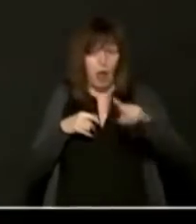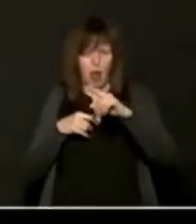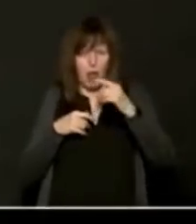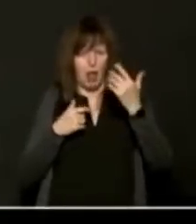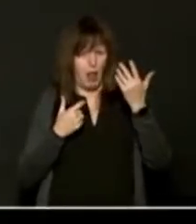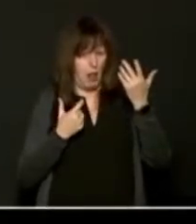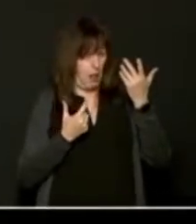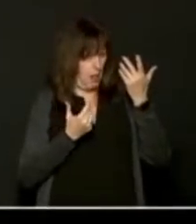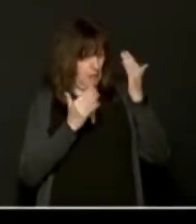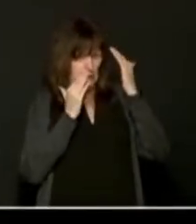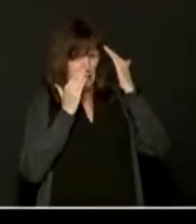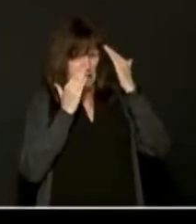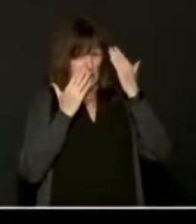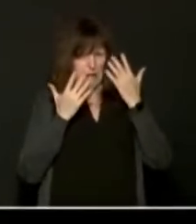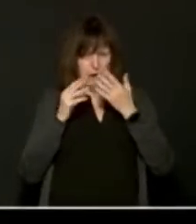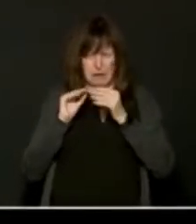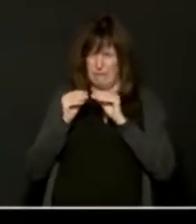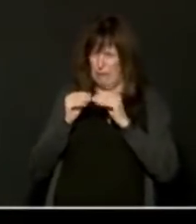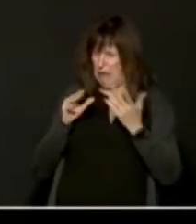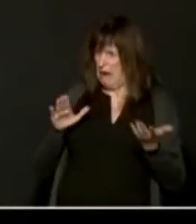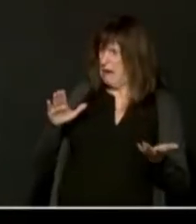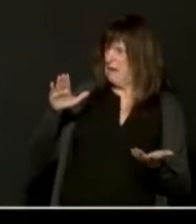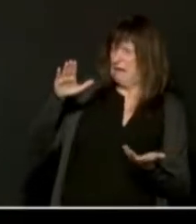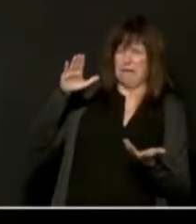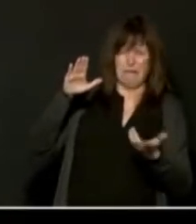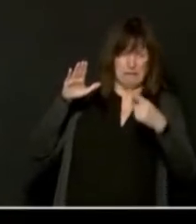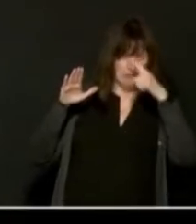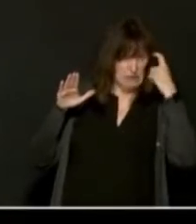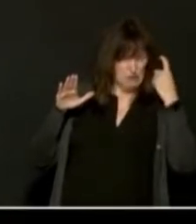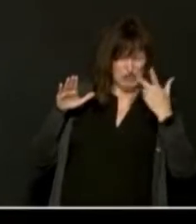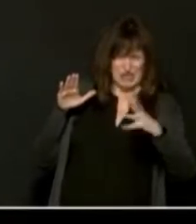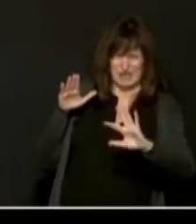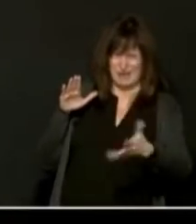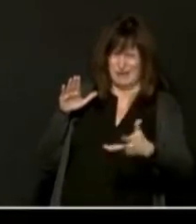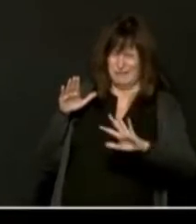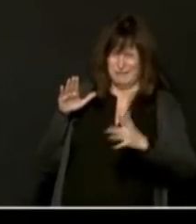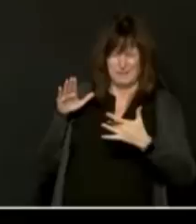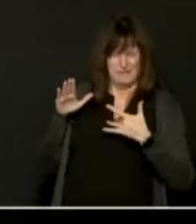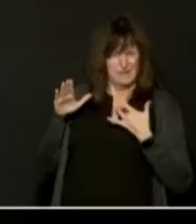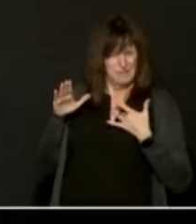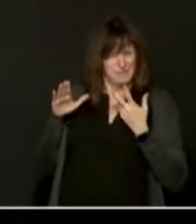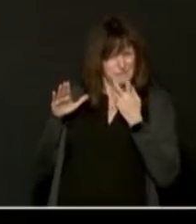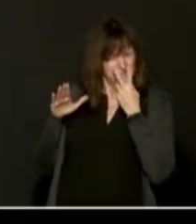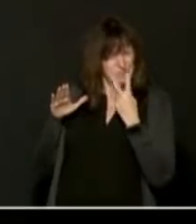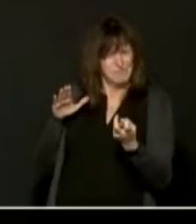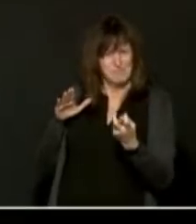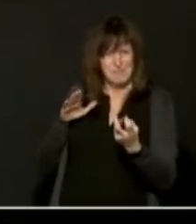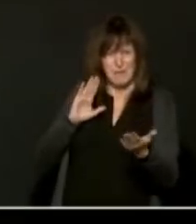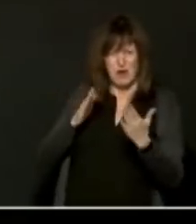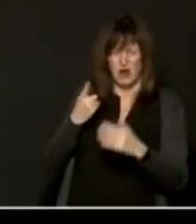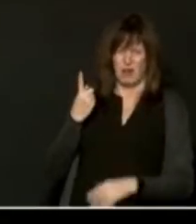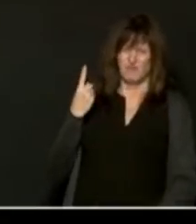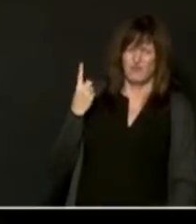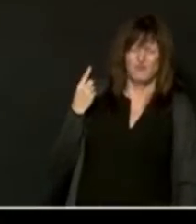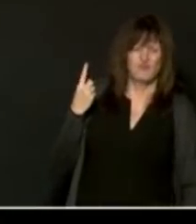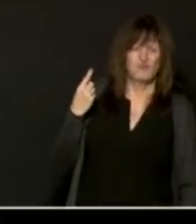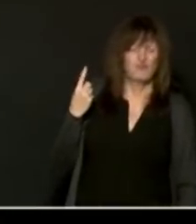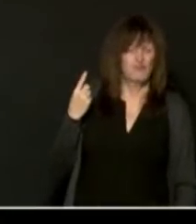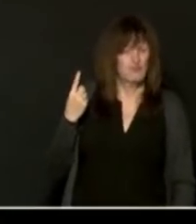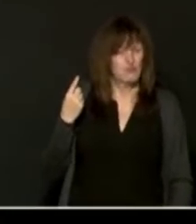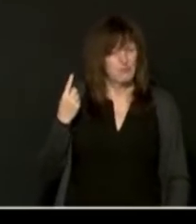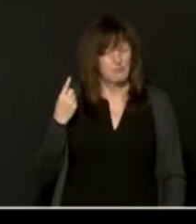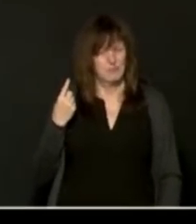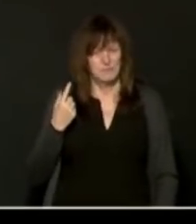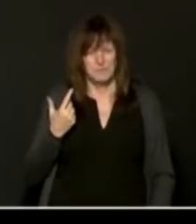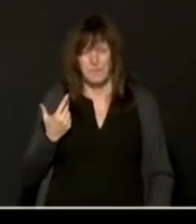in as good a shape this summer as we were last summer because there's so many people in the ICU now,